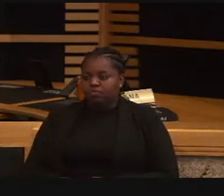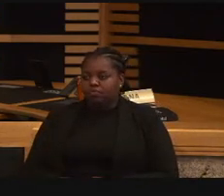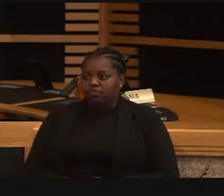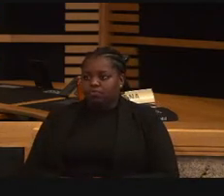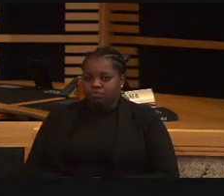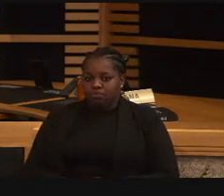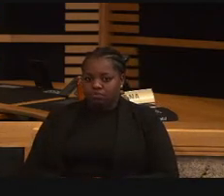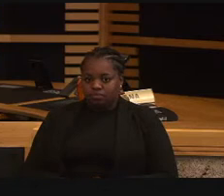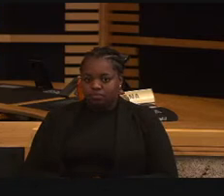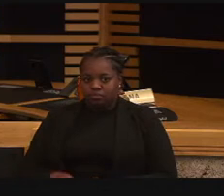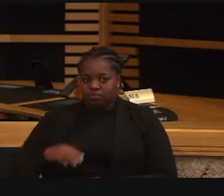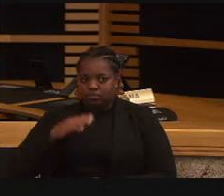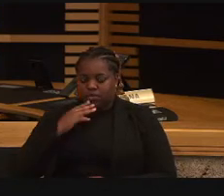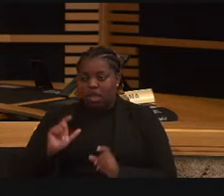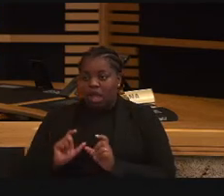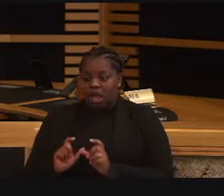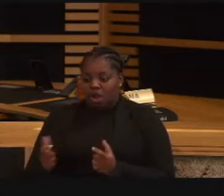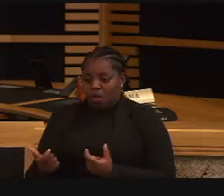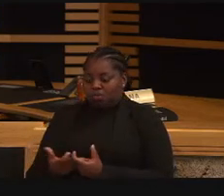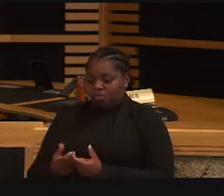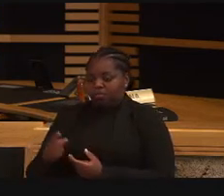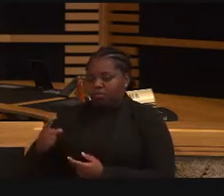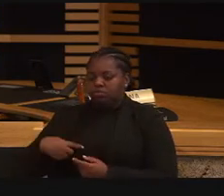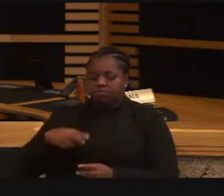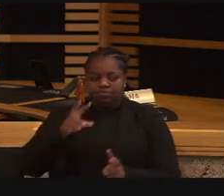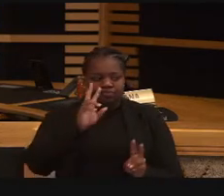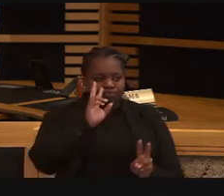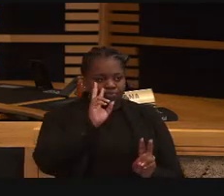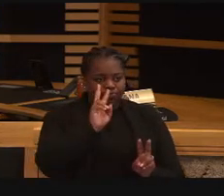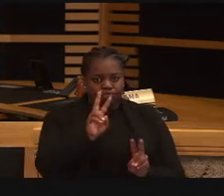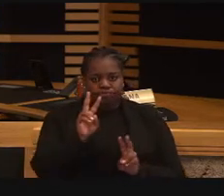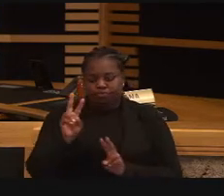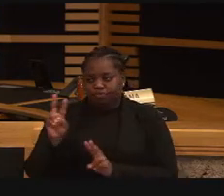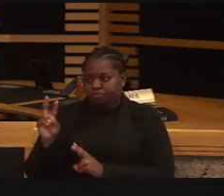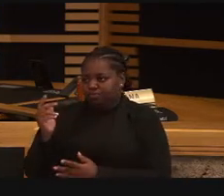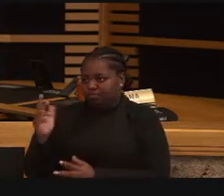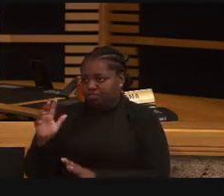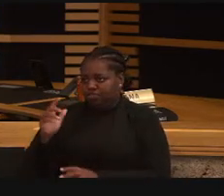2022, our committee did an oversight